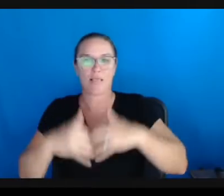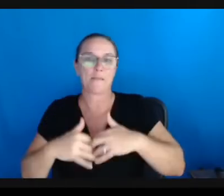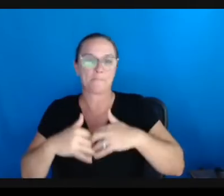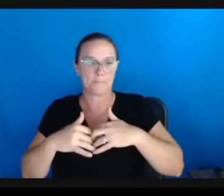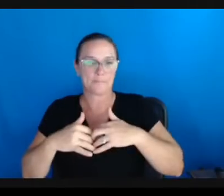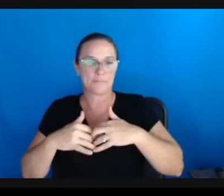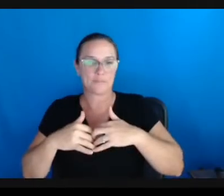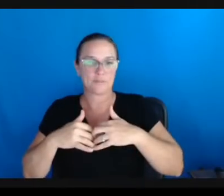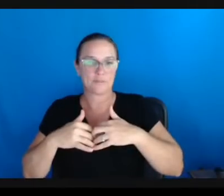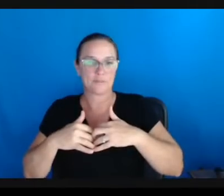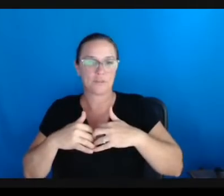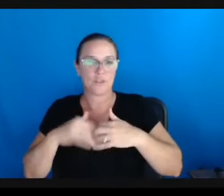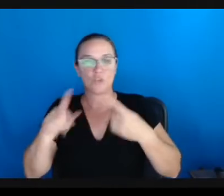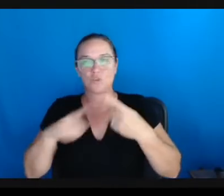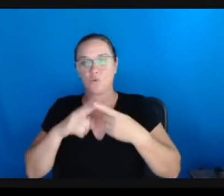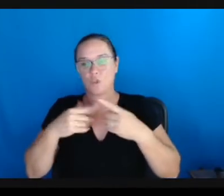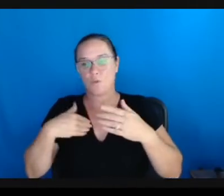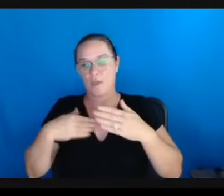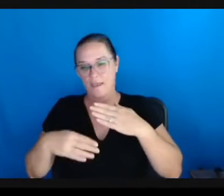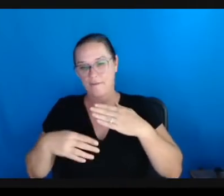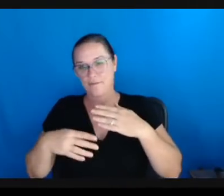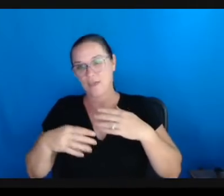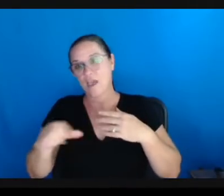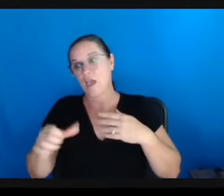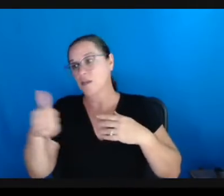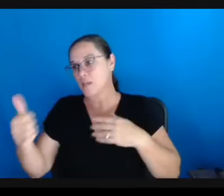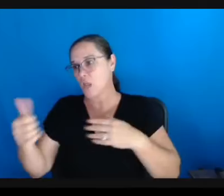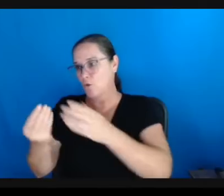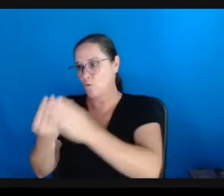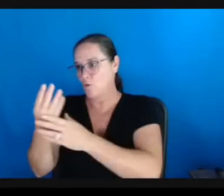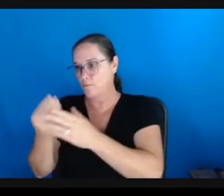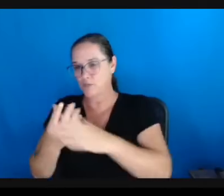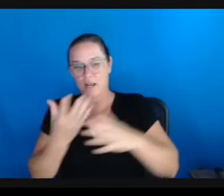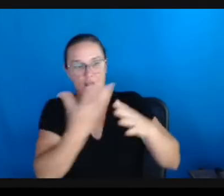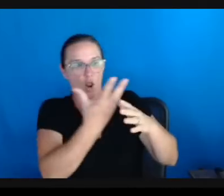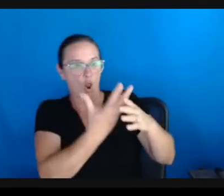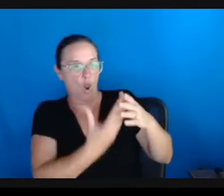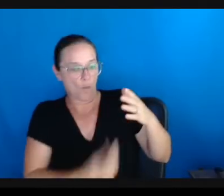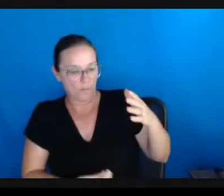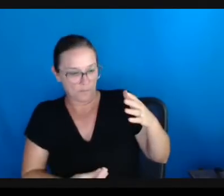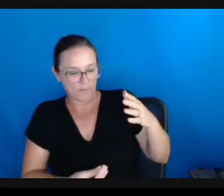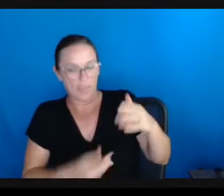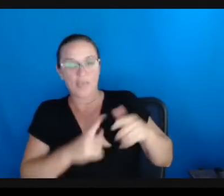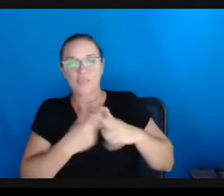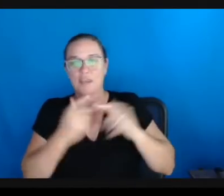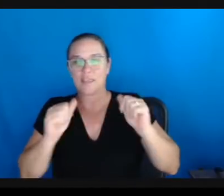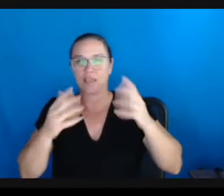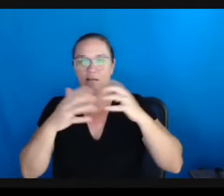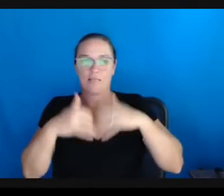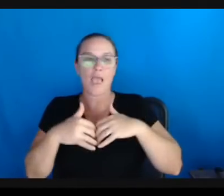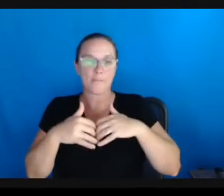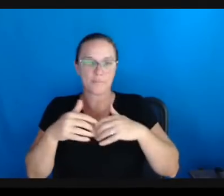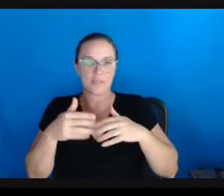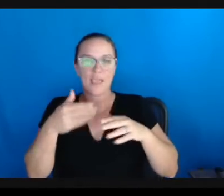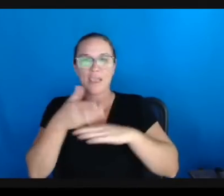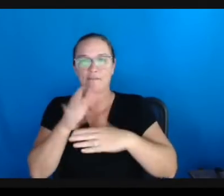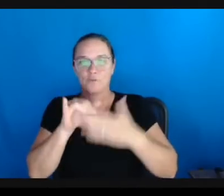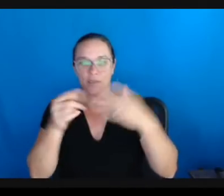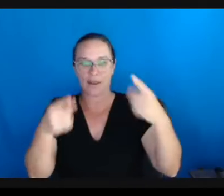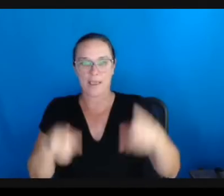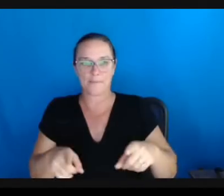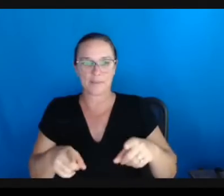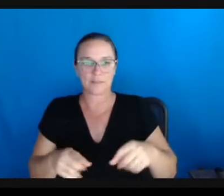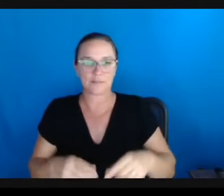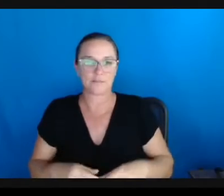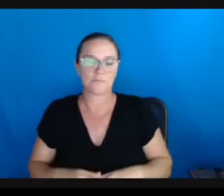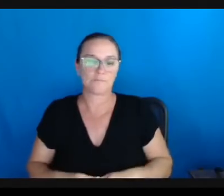have some kind of flank eruption that withdraws magma from the summit area. Then the summit can collapse after that happens. And little